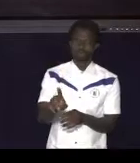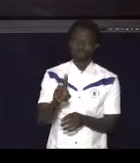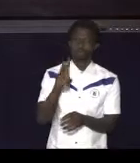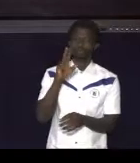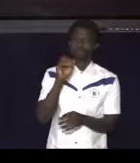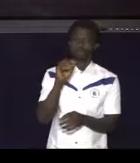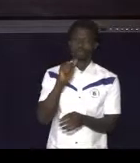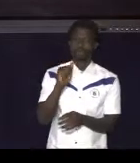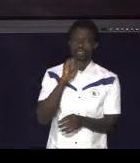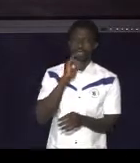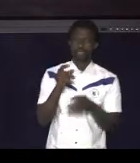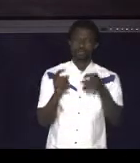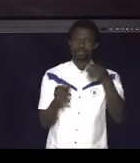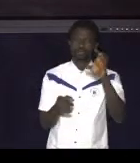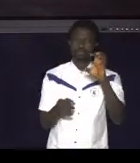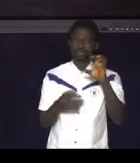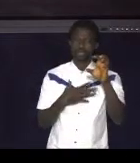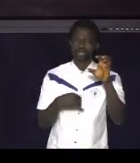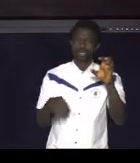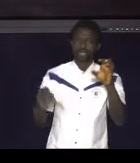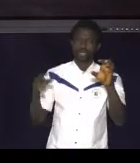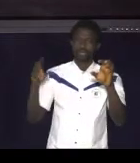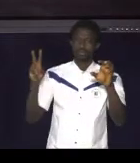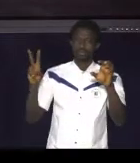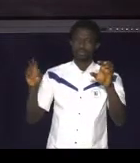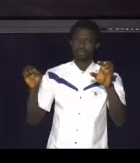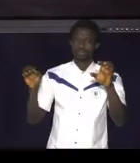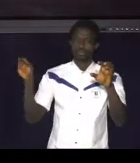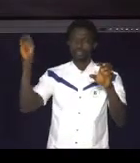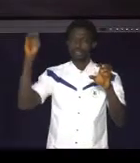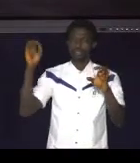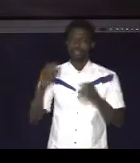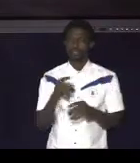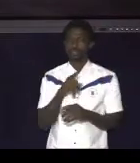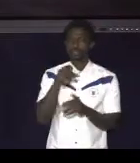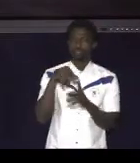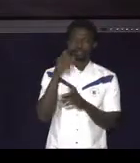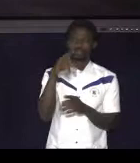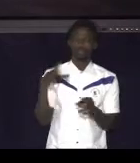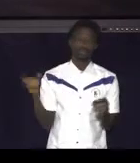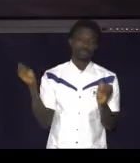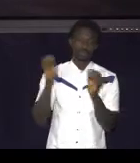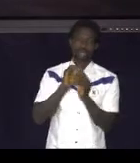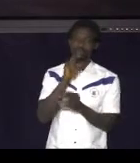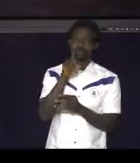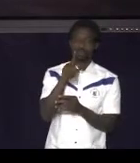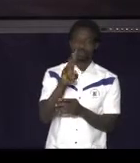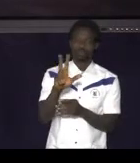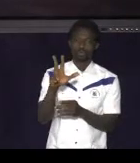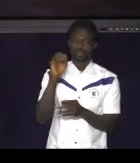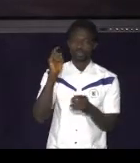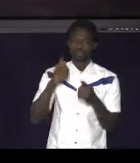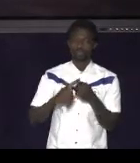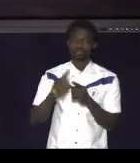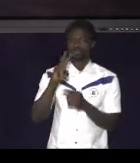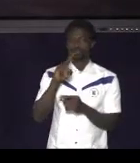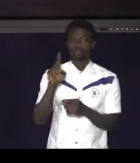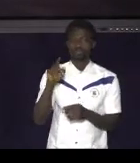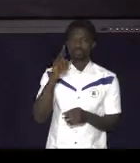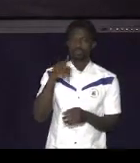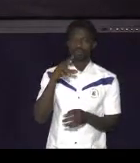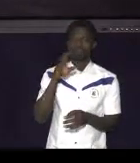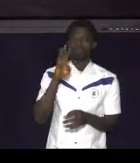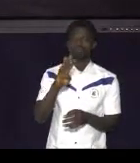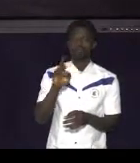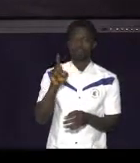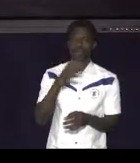is 120 degrees, because when you add 120 to 21, that's 141. Then plus 39,